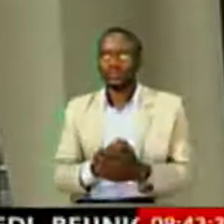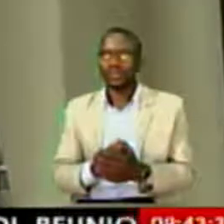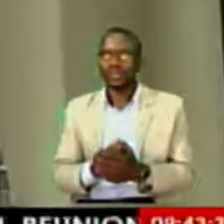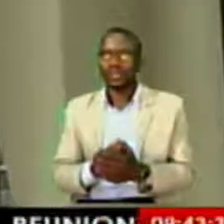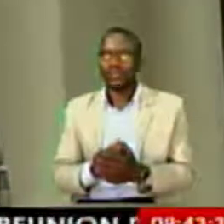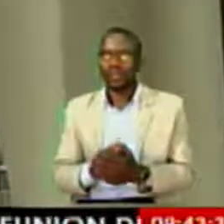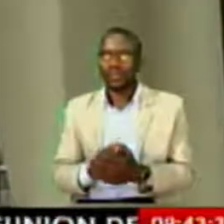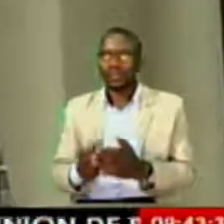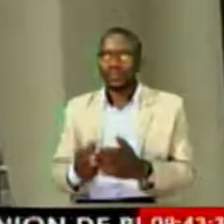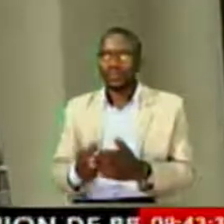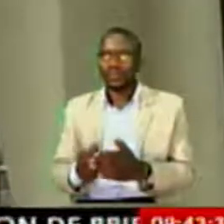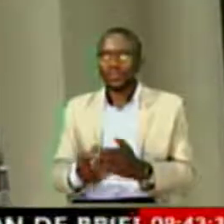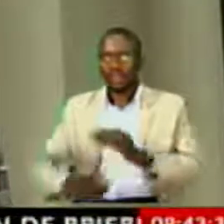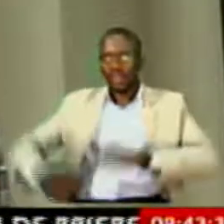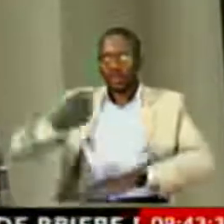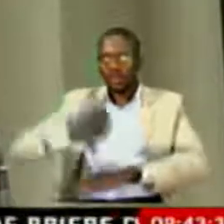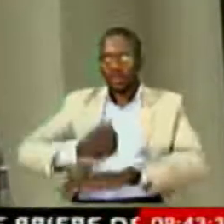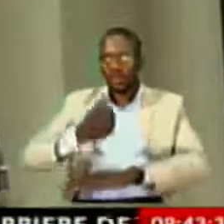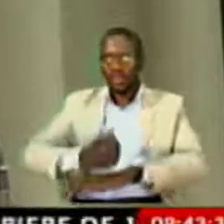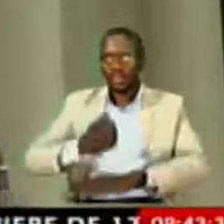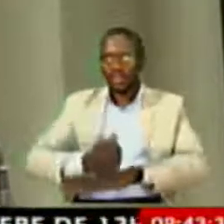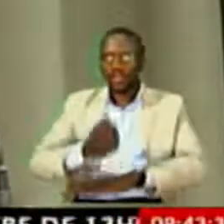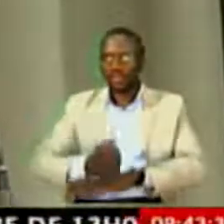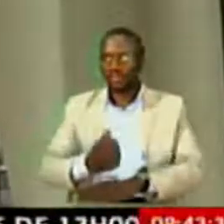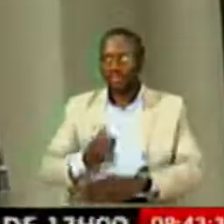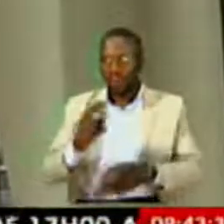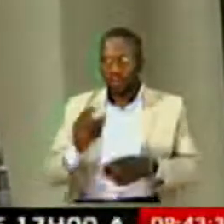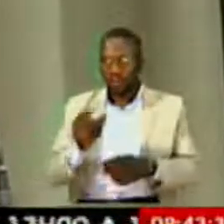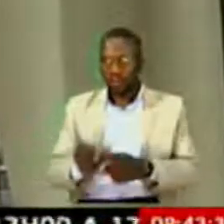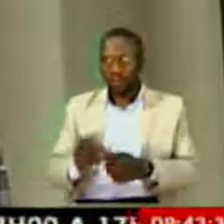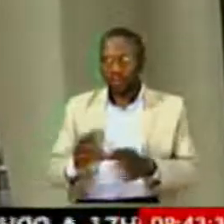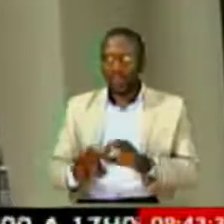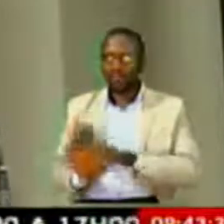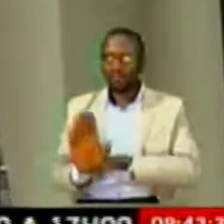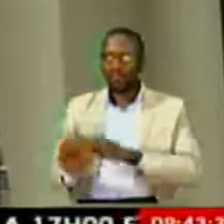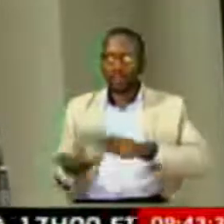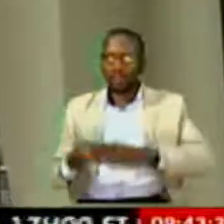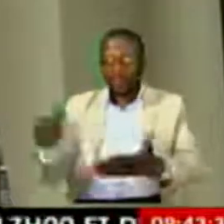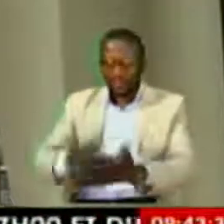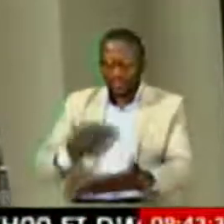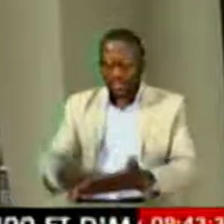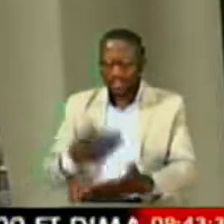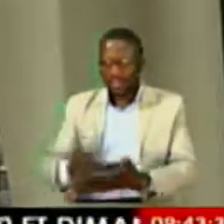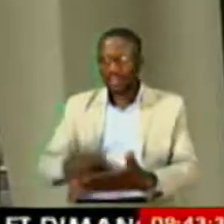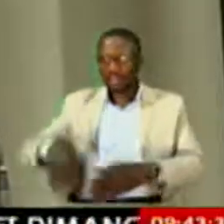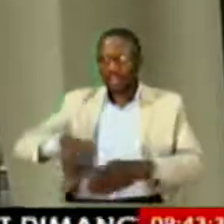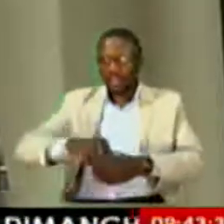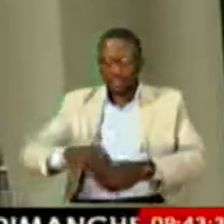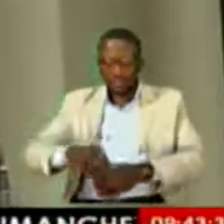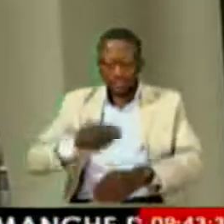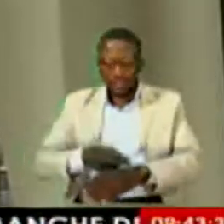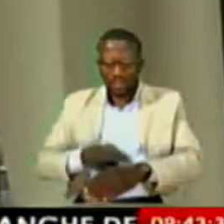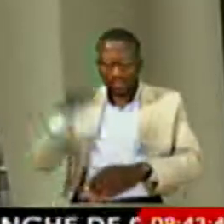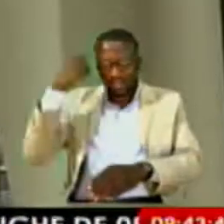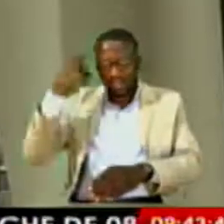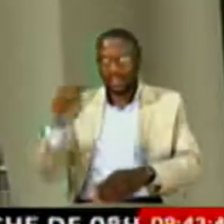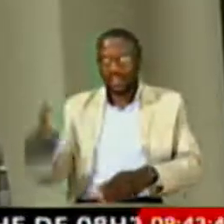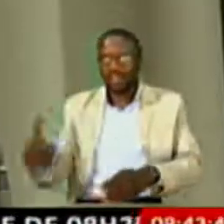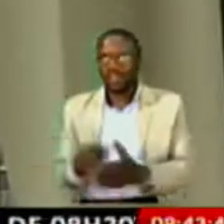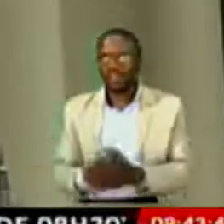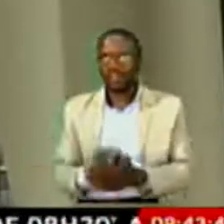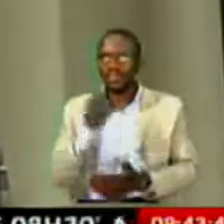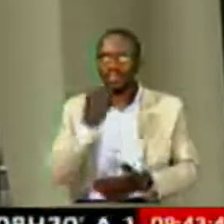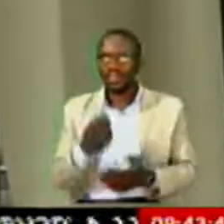parole de Dieu dans le royaume de Dieu en son temps. He is updating the word of God in the kingdom of God in his time. Il dit que même au